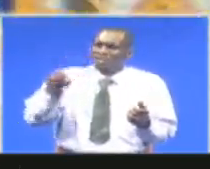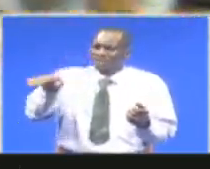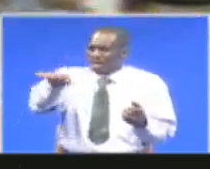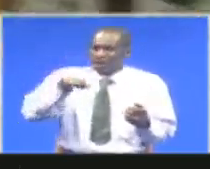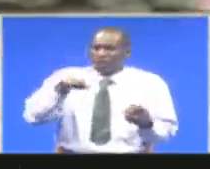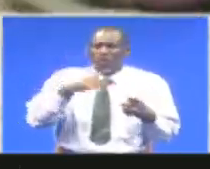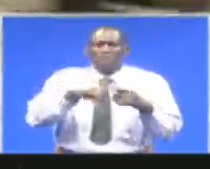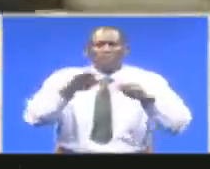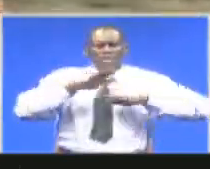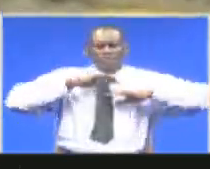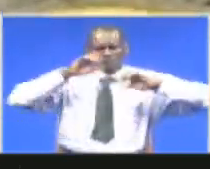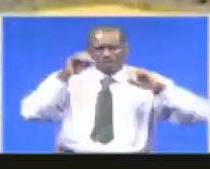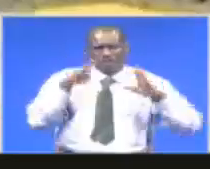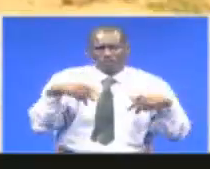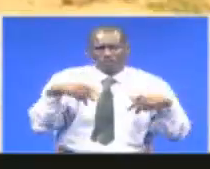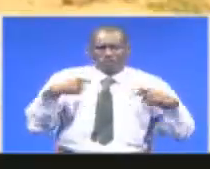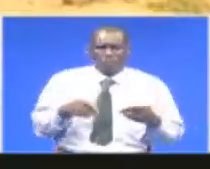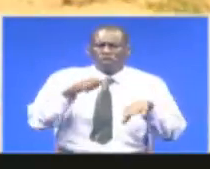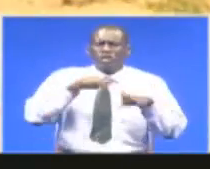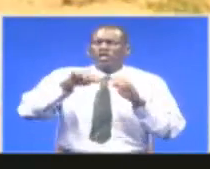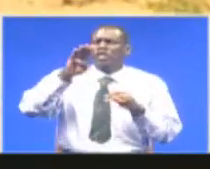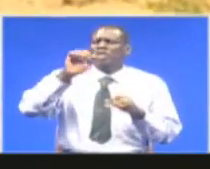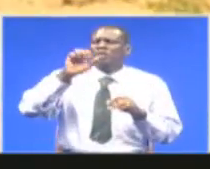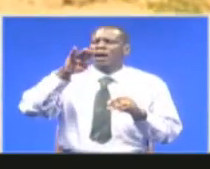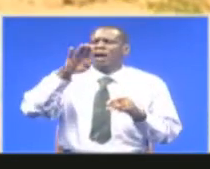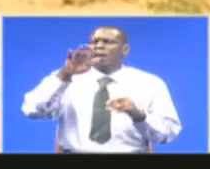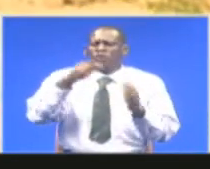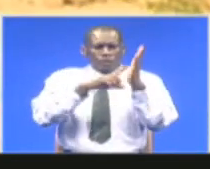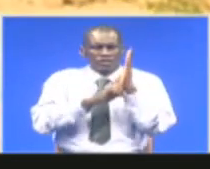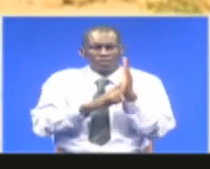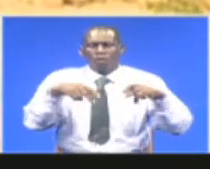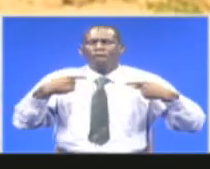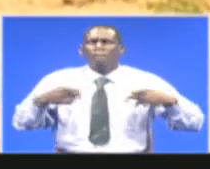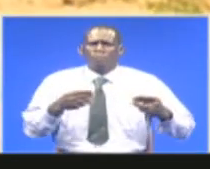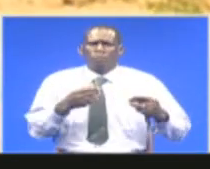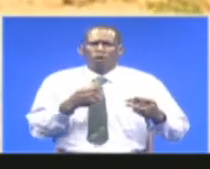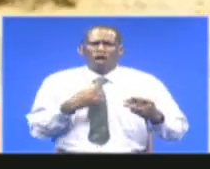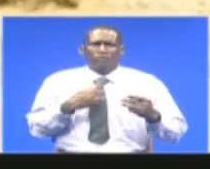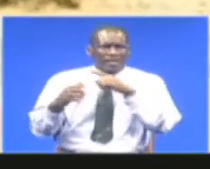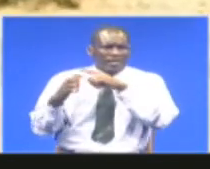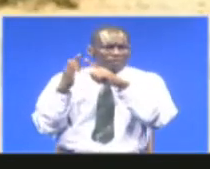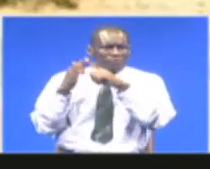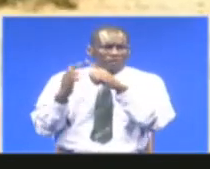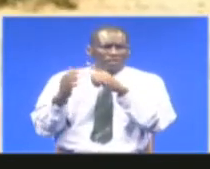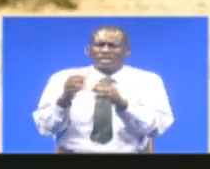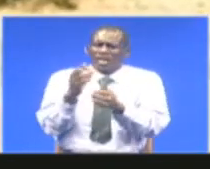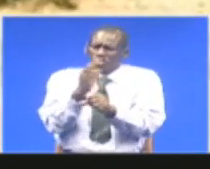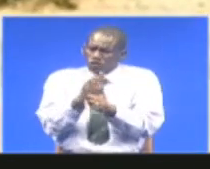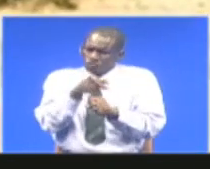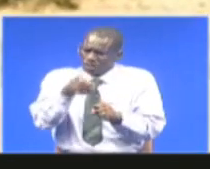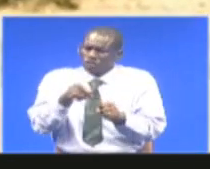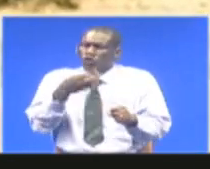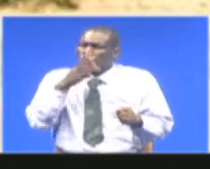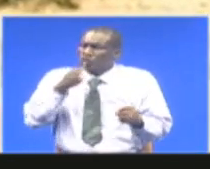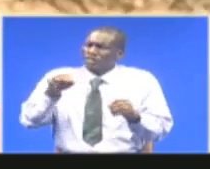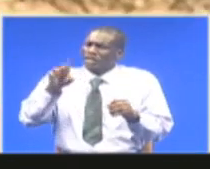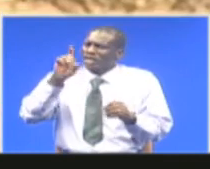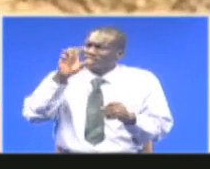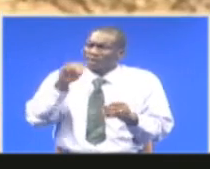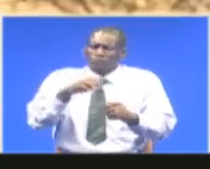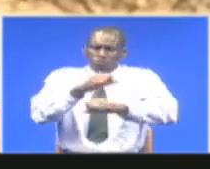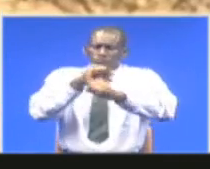population adequately. In Bamba, for example, residents have fenced off this water pan to preserve it, but they fear that